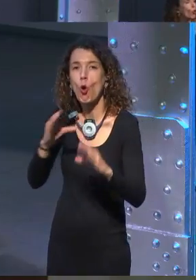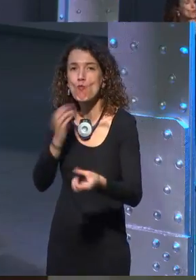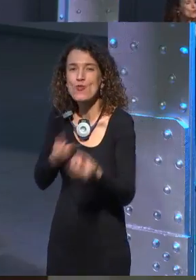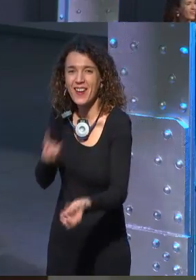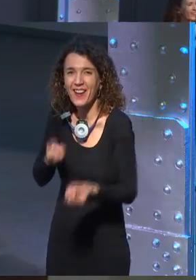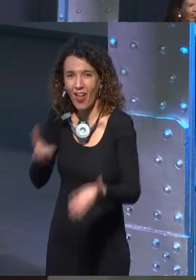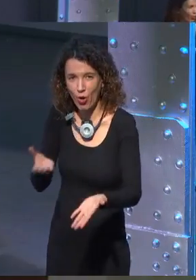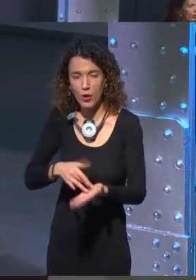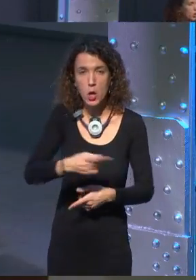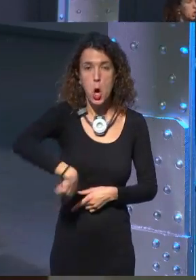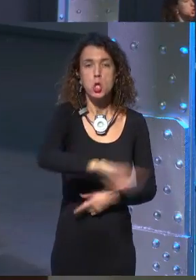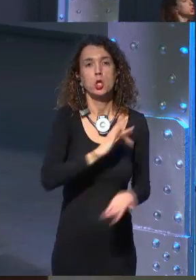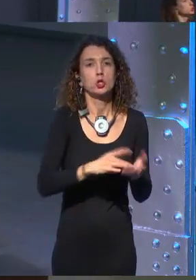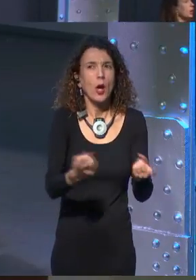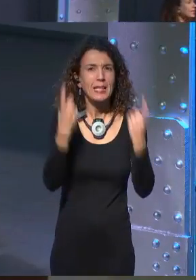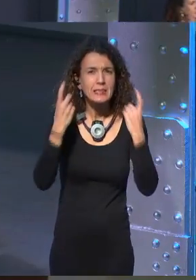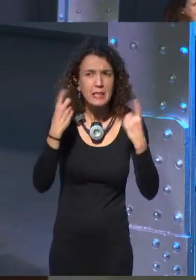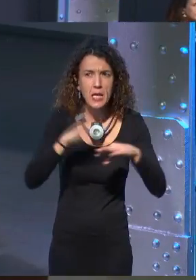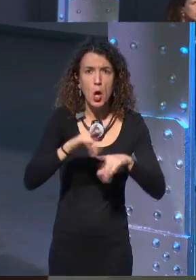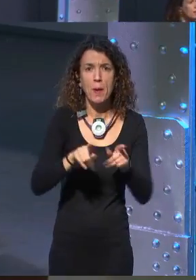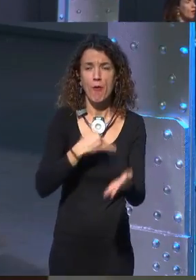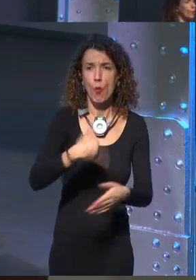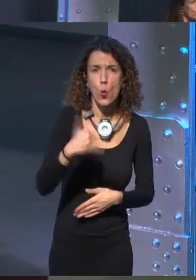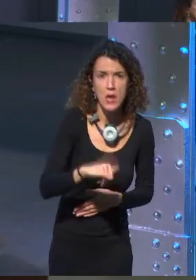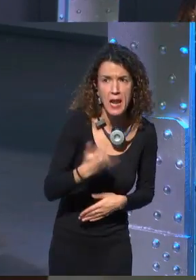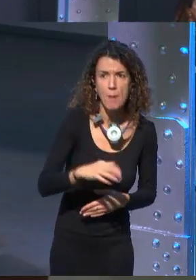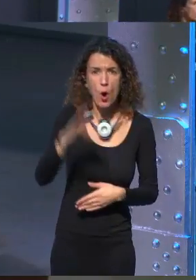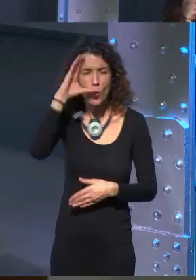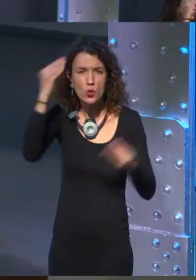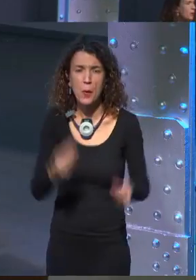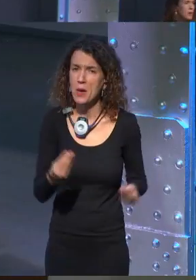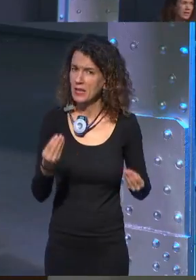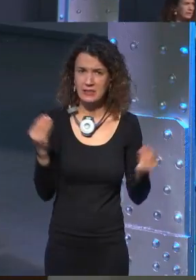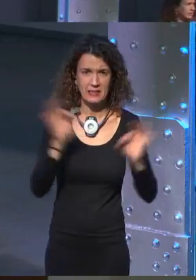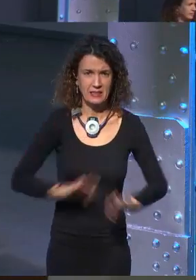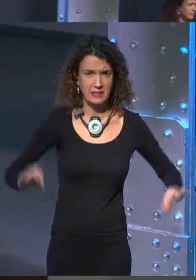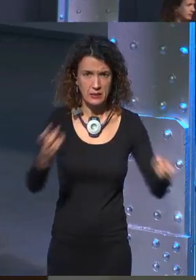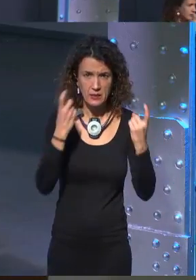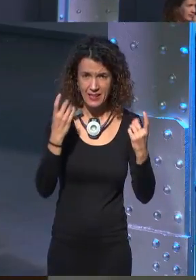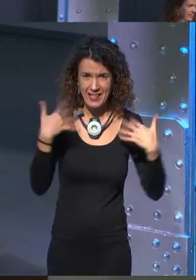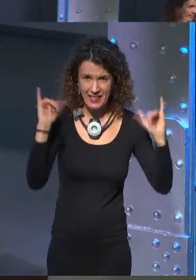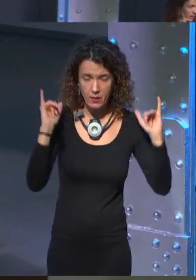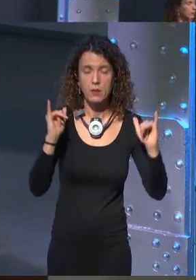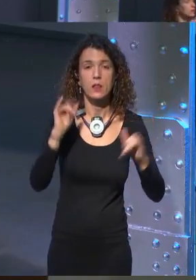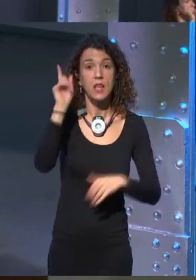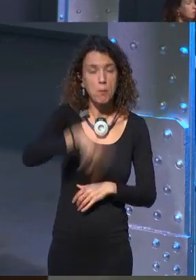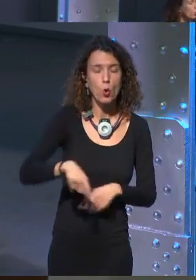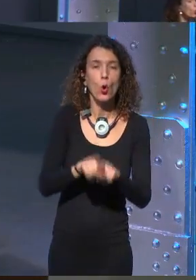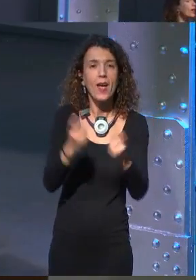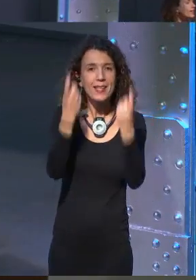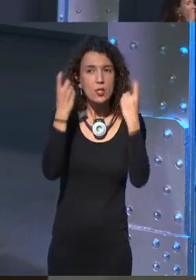positions, we were never taught to be vulnerable. We were never taught to be good listeners. We were command and control, dictatorial.